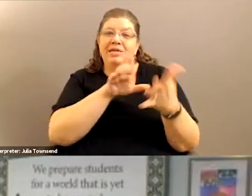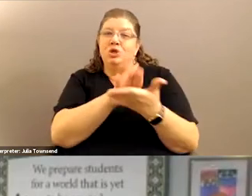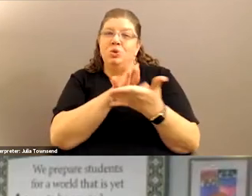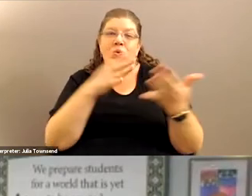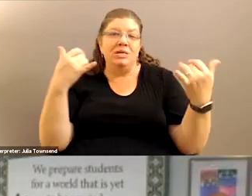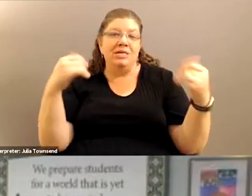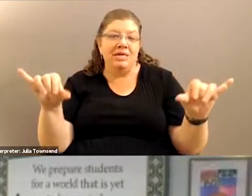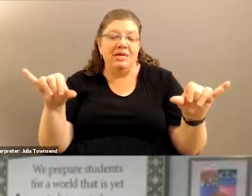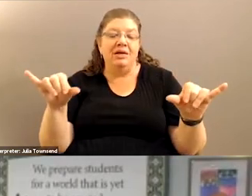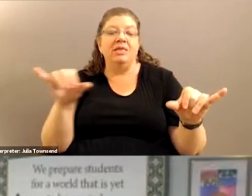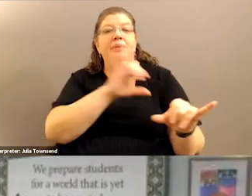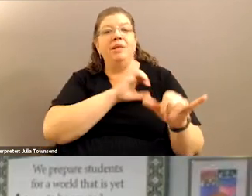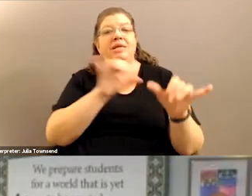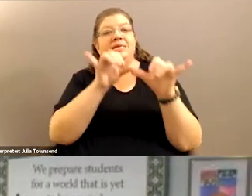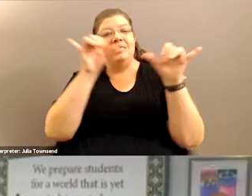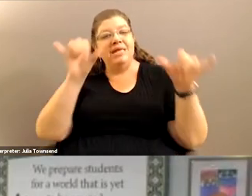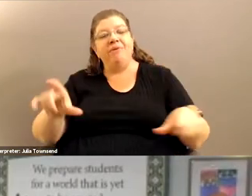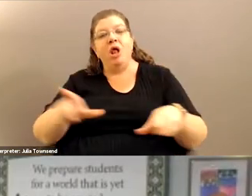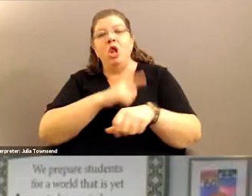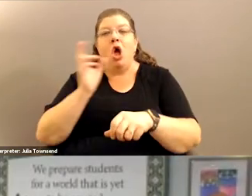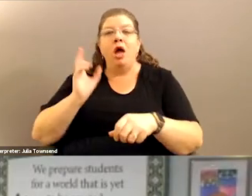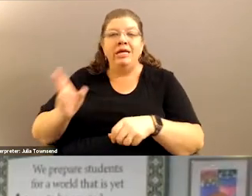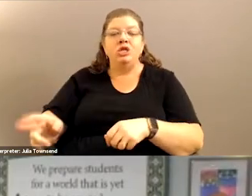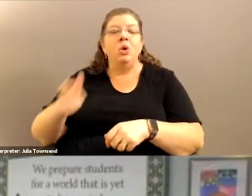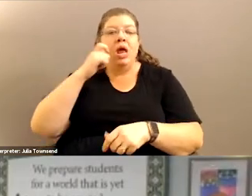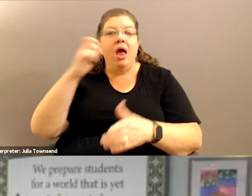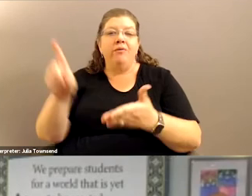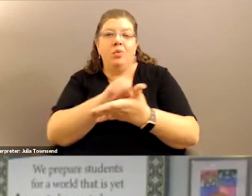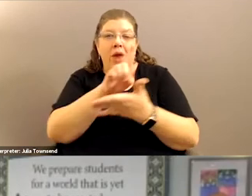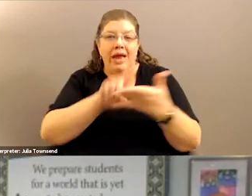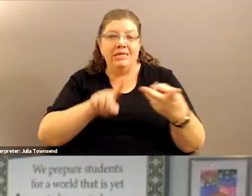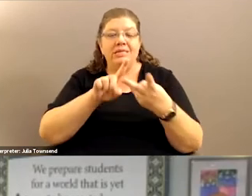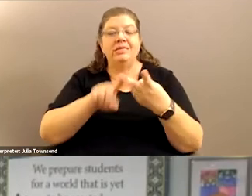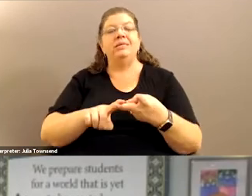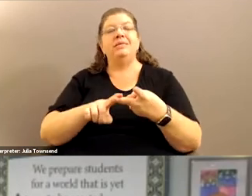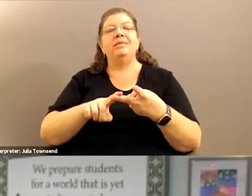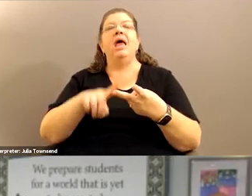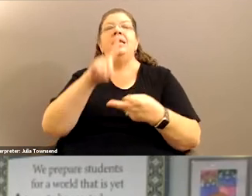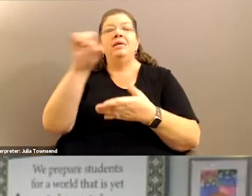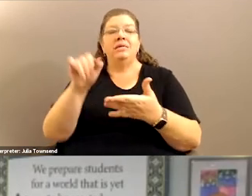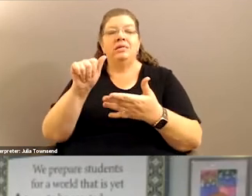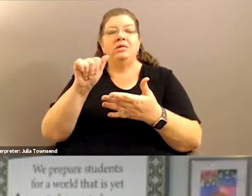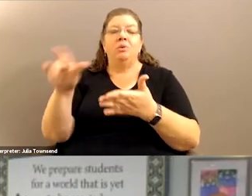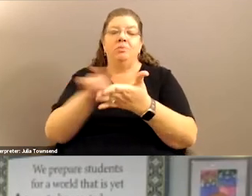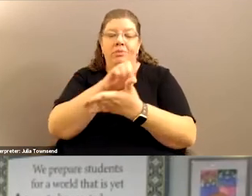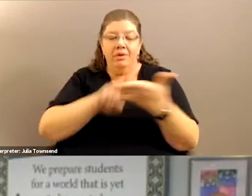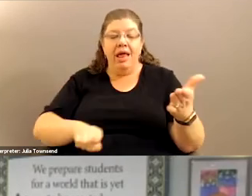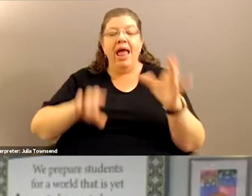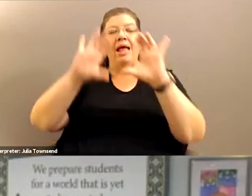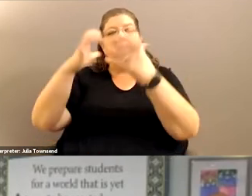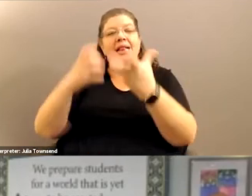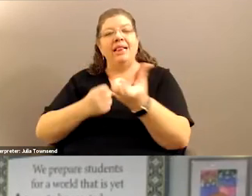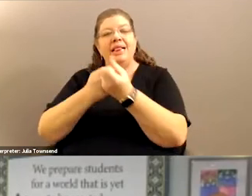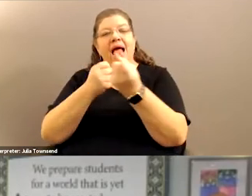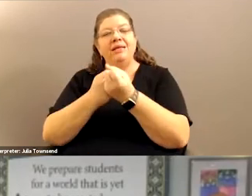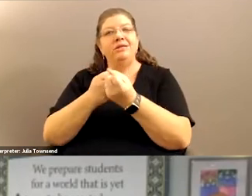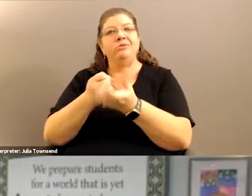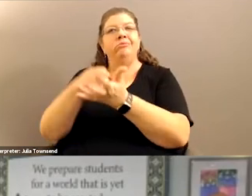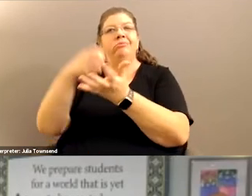policing system has a long history of being racist ableist classist homophobic and overall harmful to